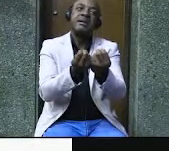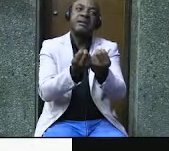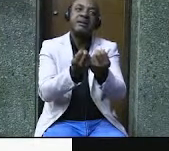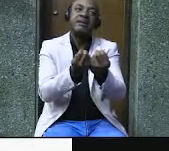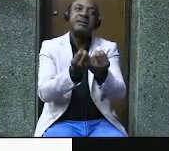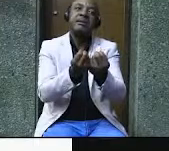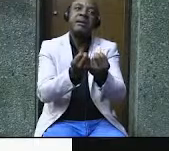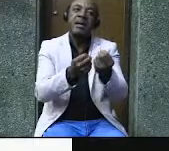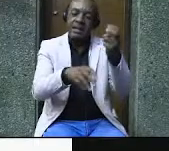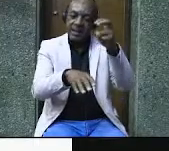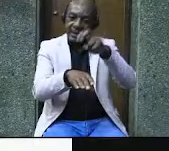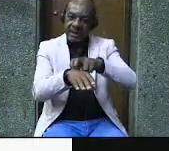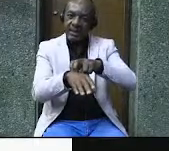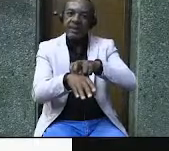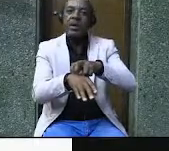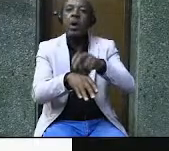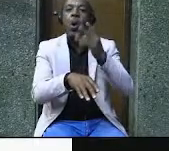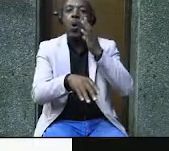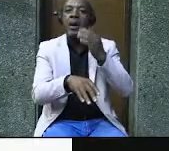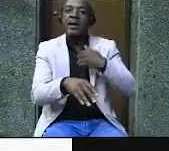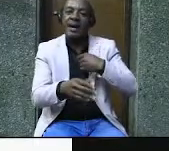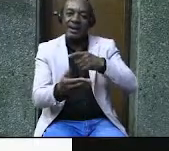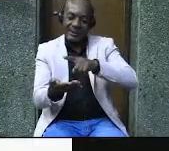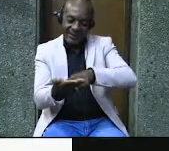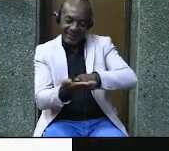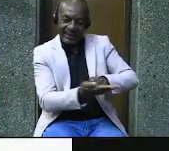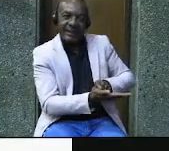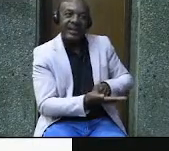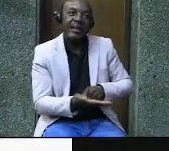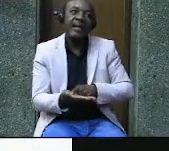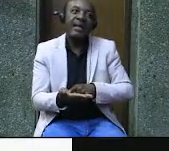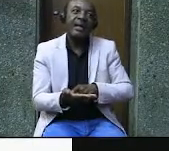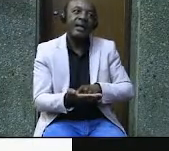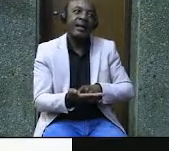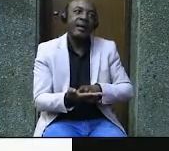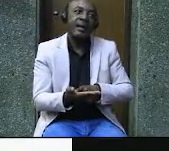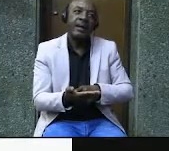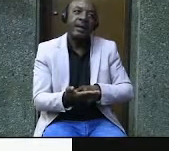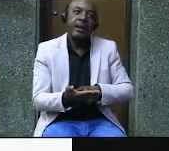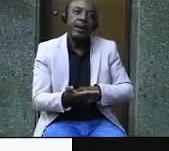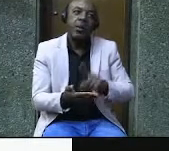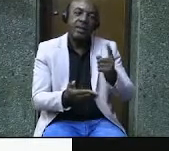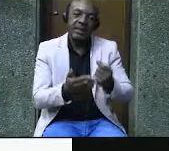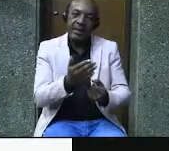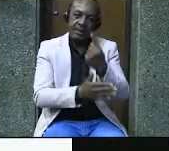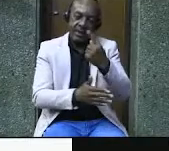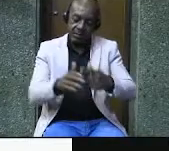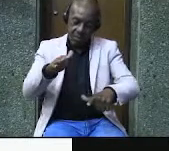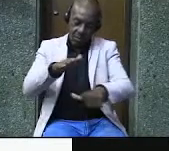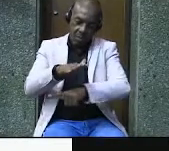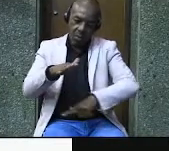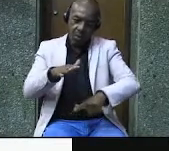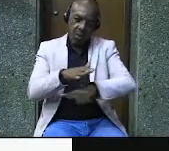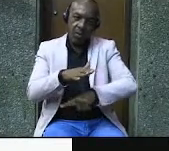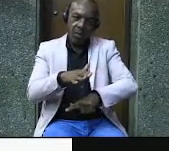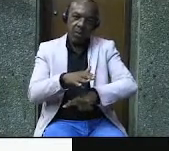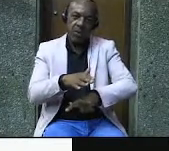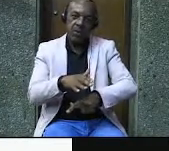land reform and reforms to bring about equitable access to natural resources. So as you can see, it's very